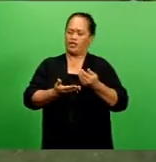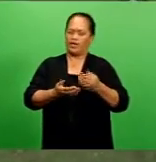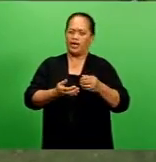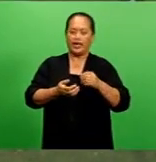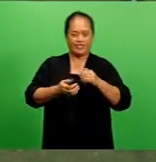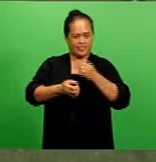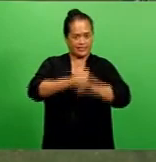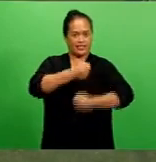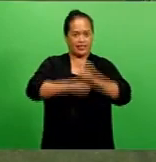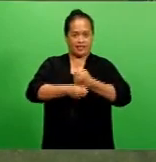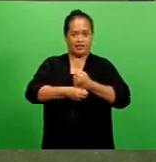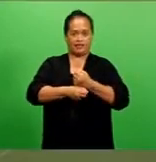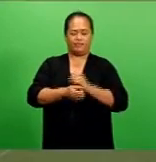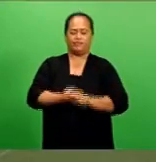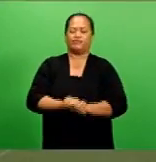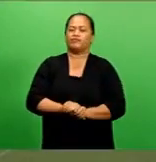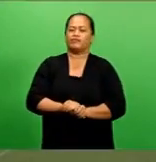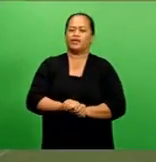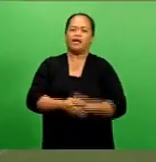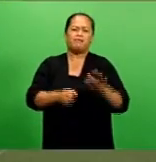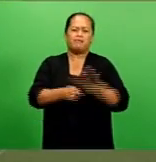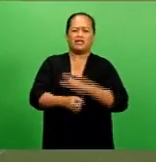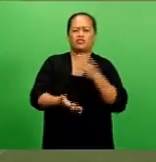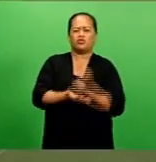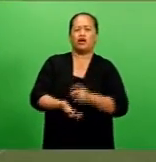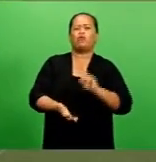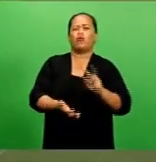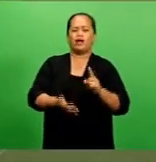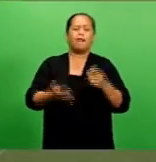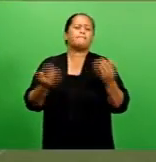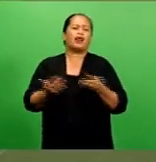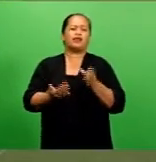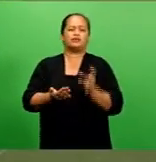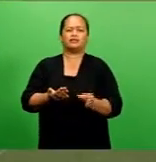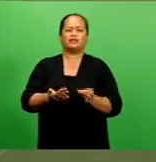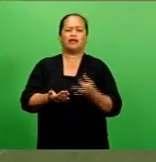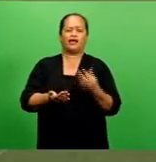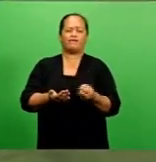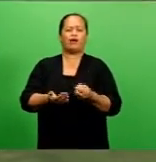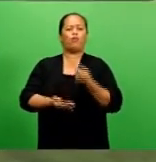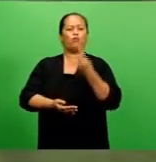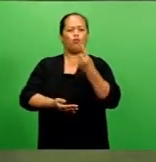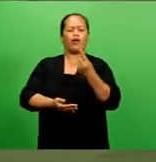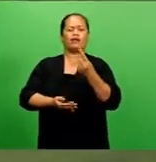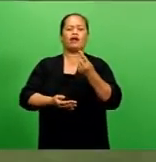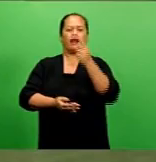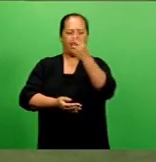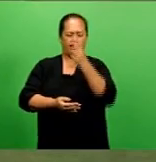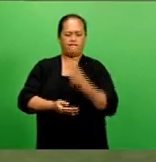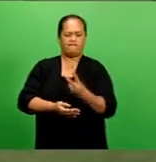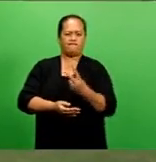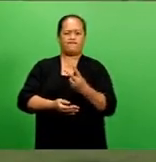February to ensure that our players have over 1.5 months of